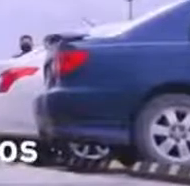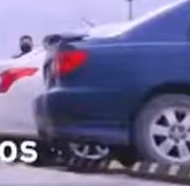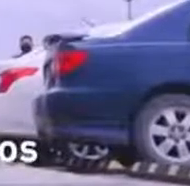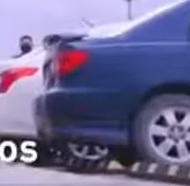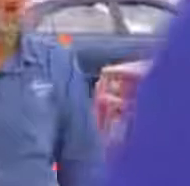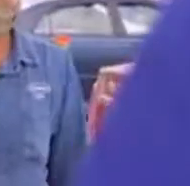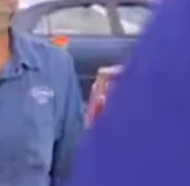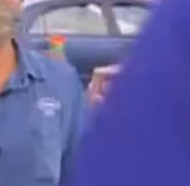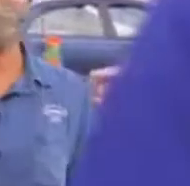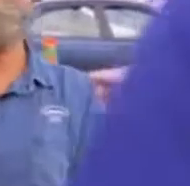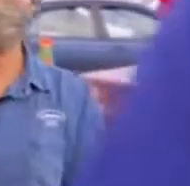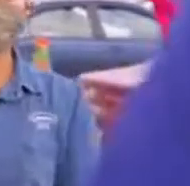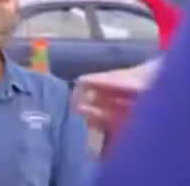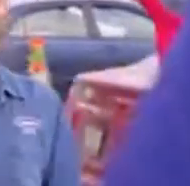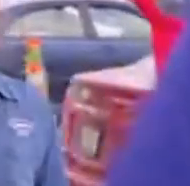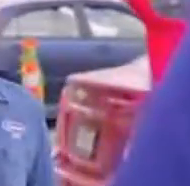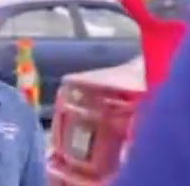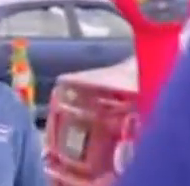disinfection of shoes,